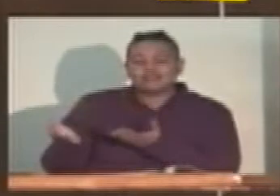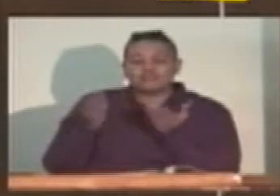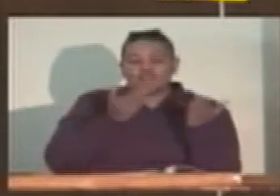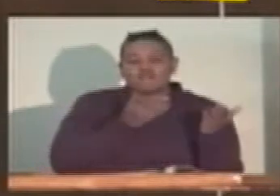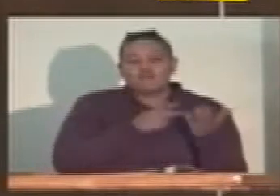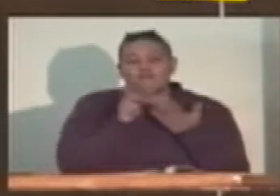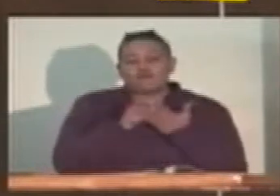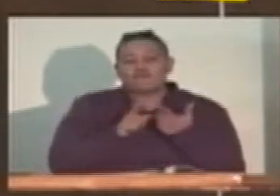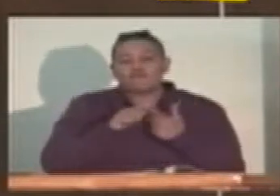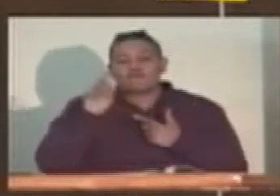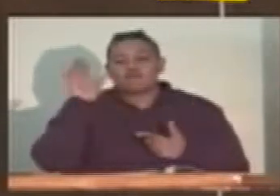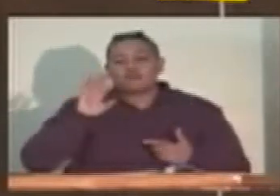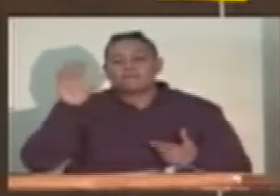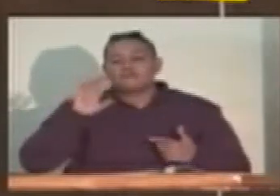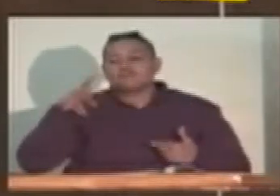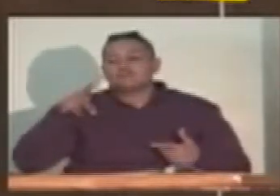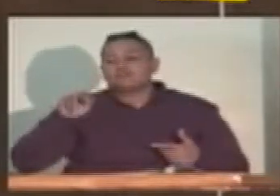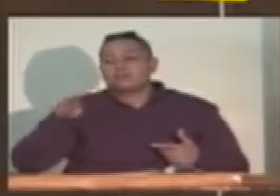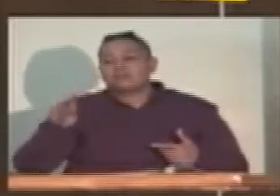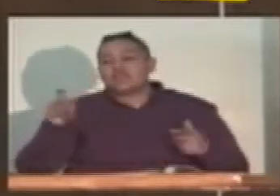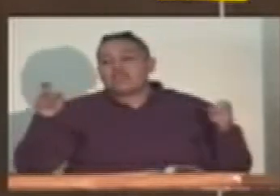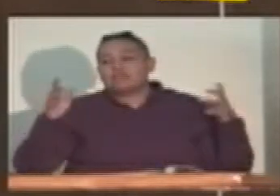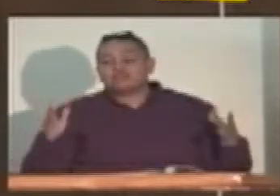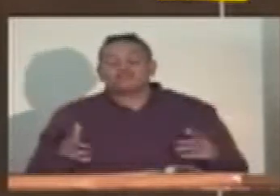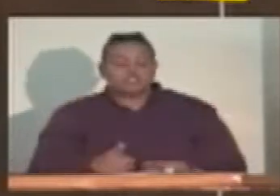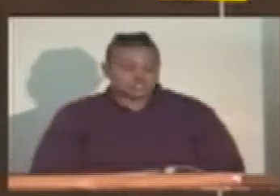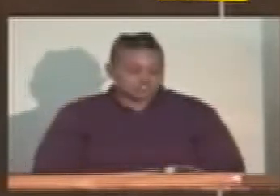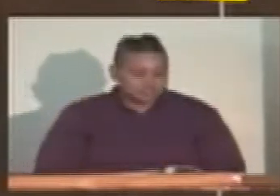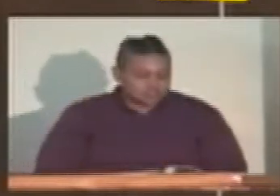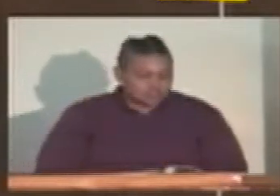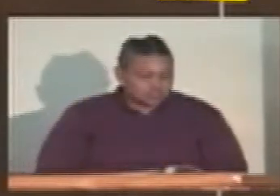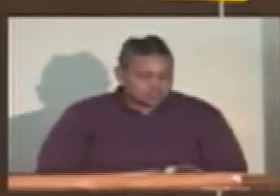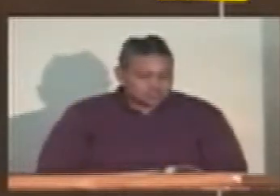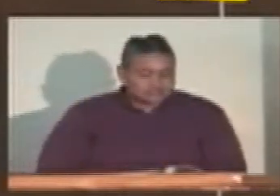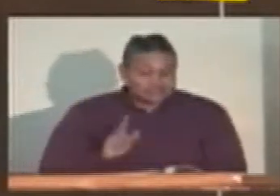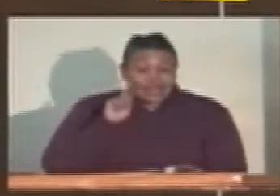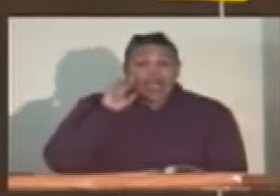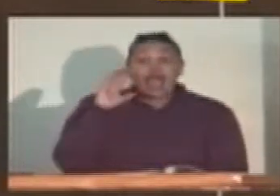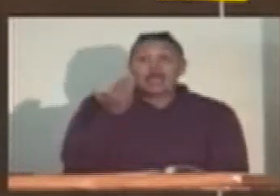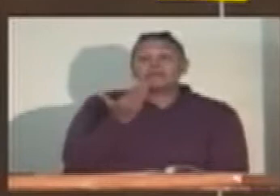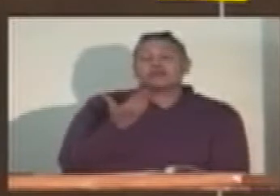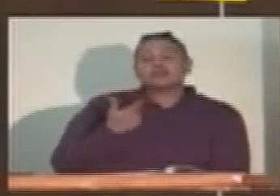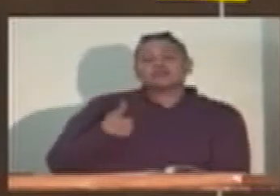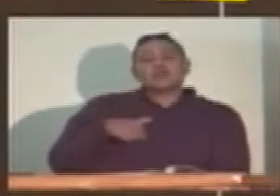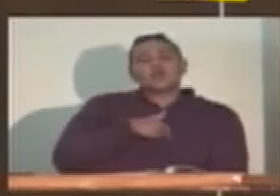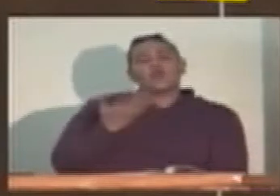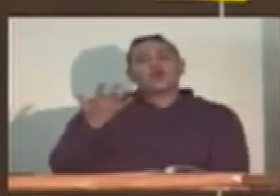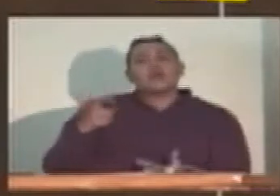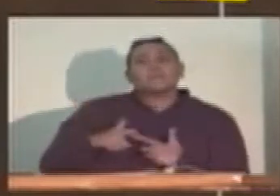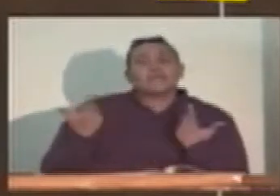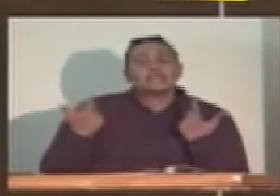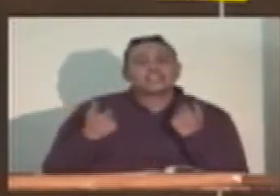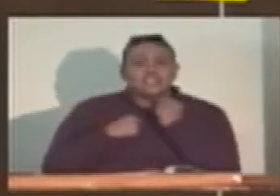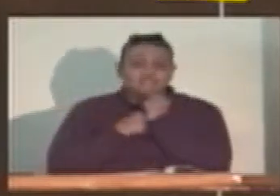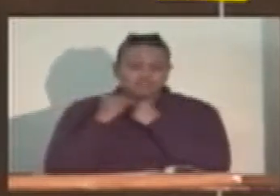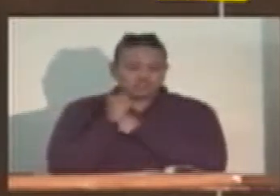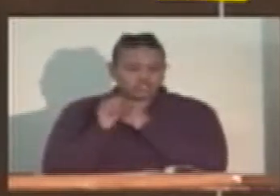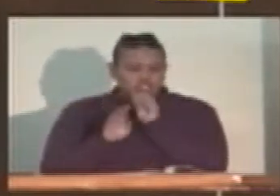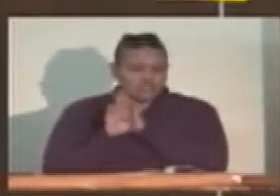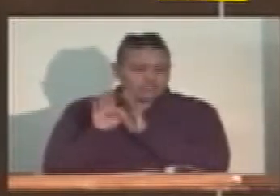which was a carried over program from the previous PMP administration. It appears to us that the major infrastructure